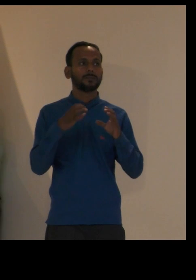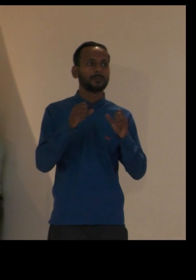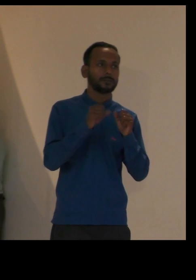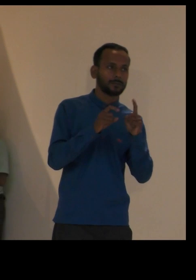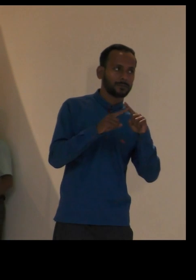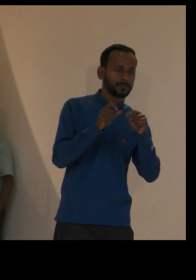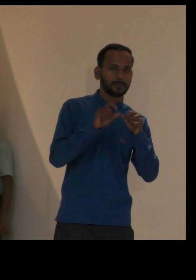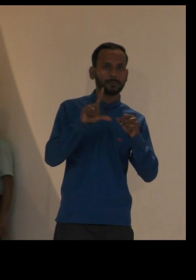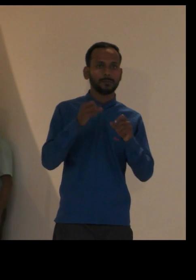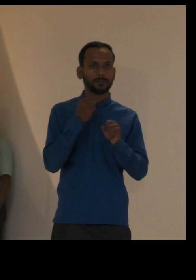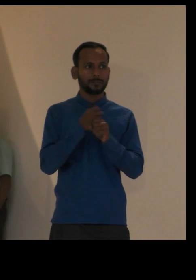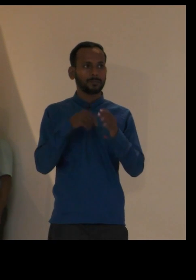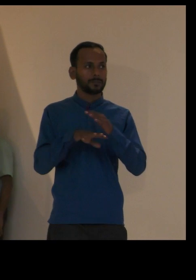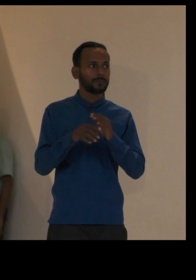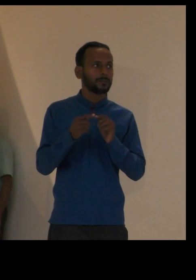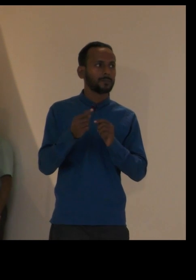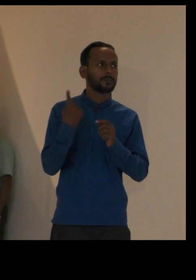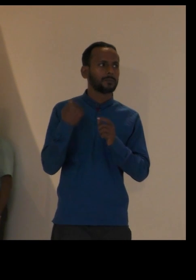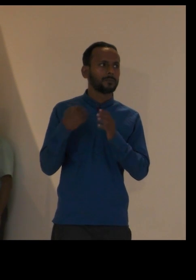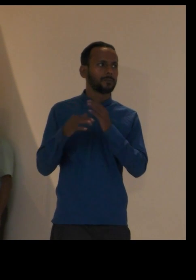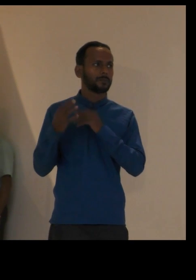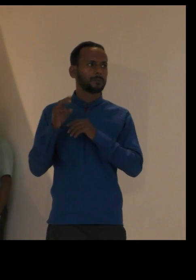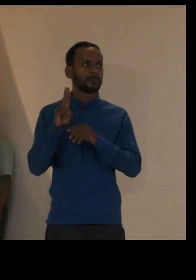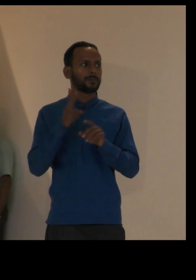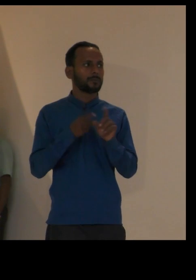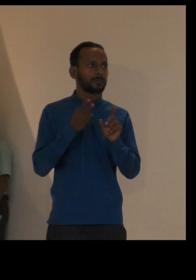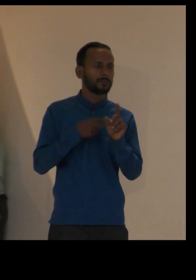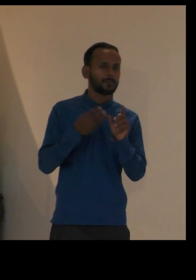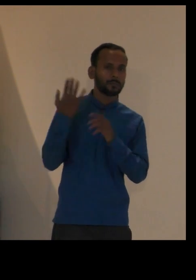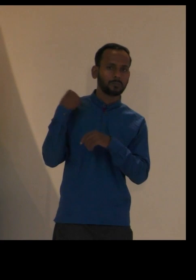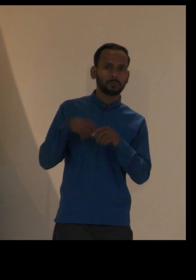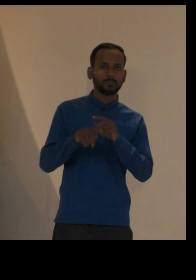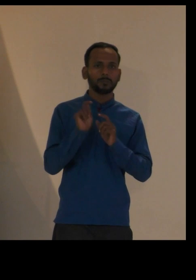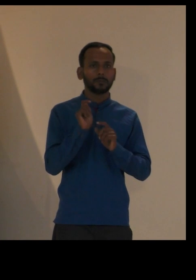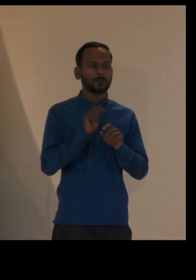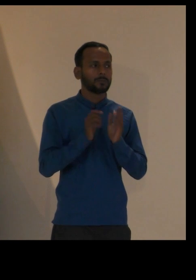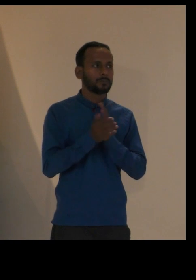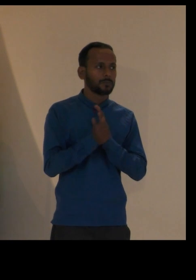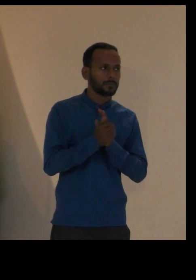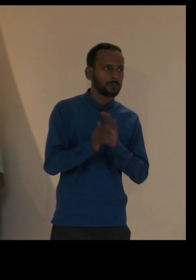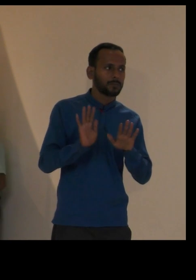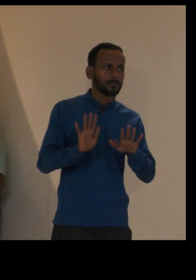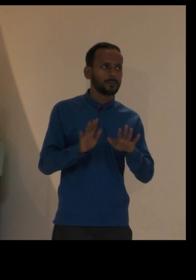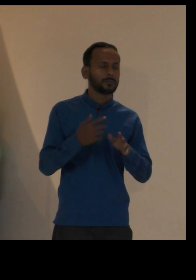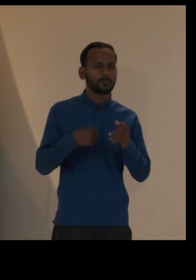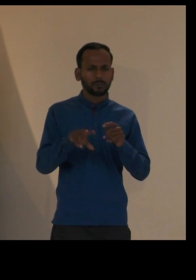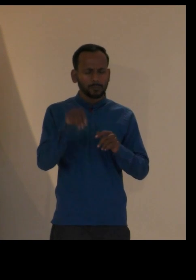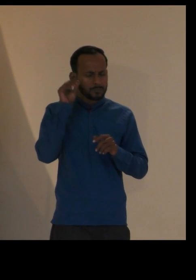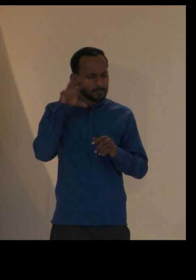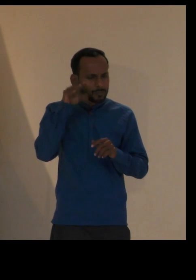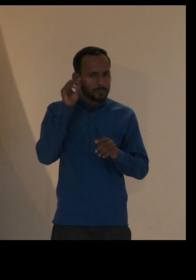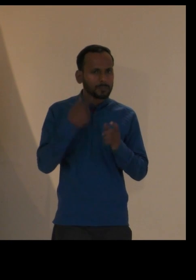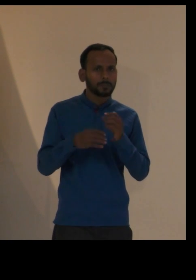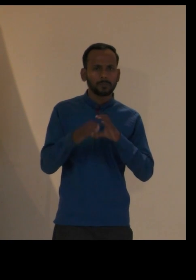for an archive? Because over the last nearly 20 years of my work, if there is one thing that I have done with a lot